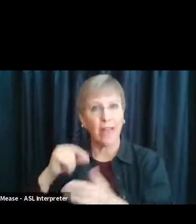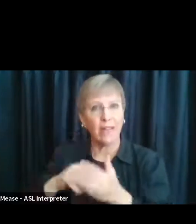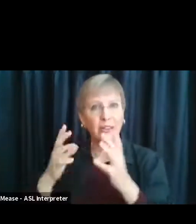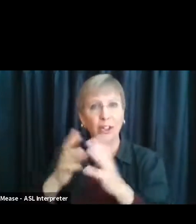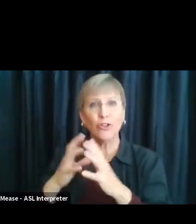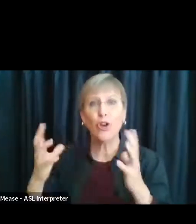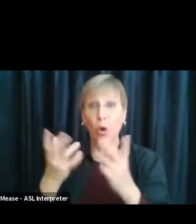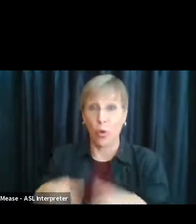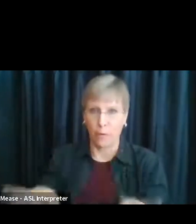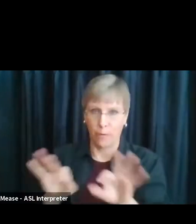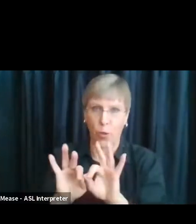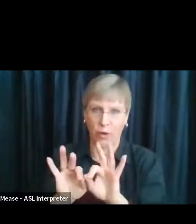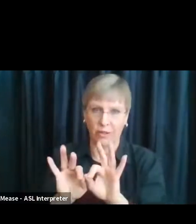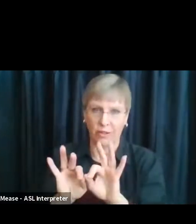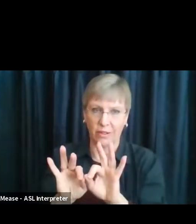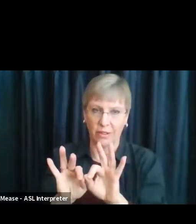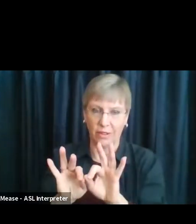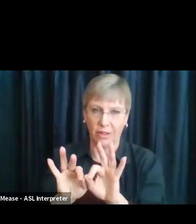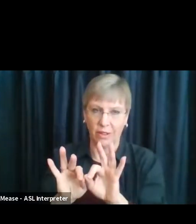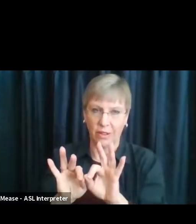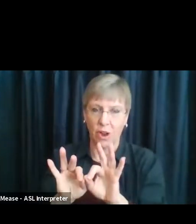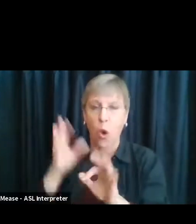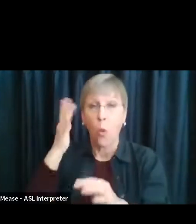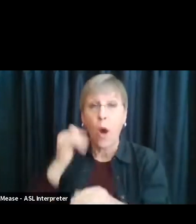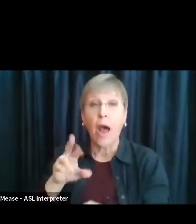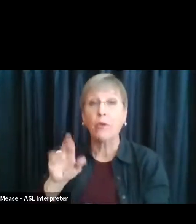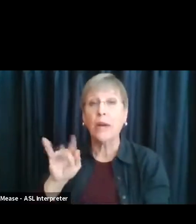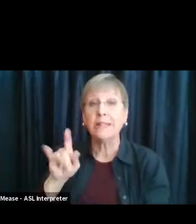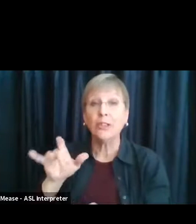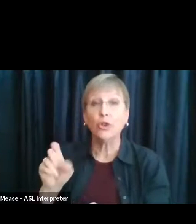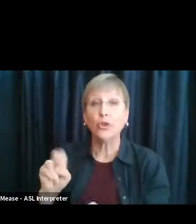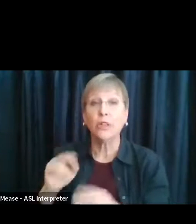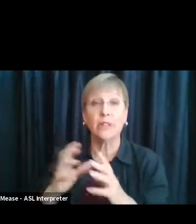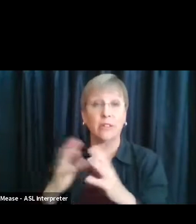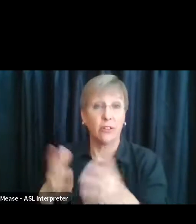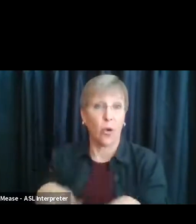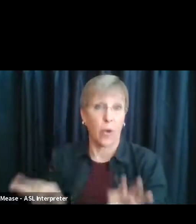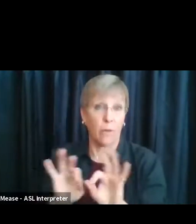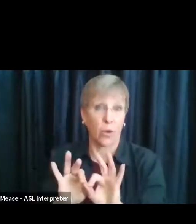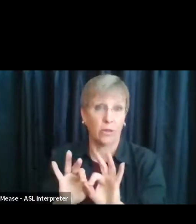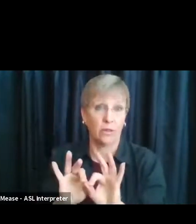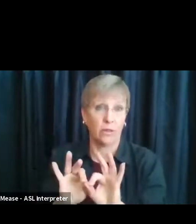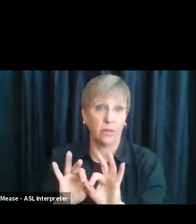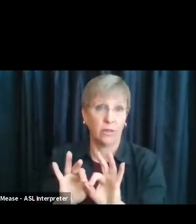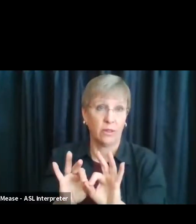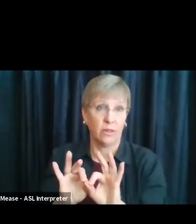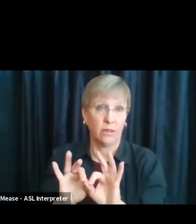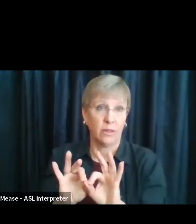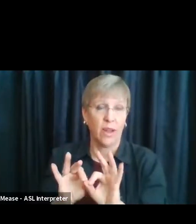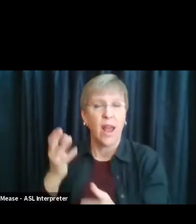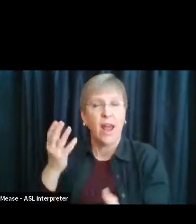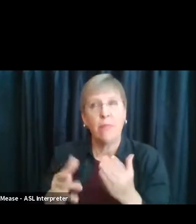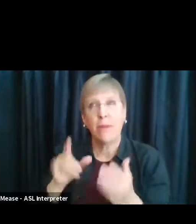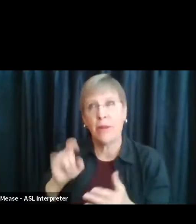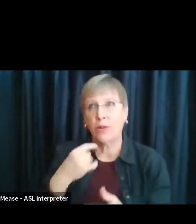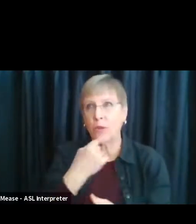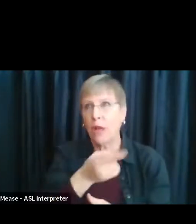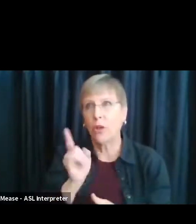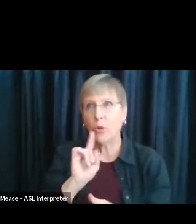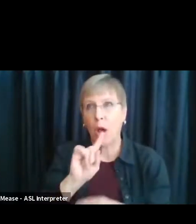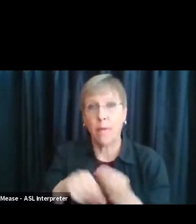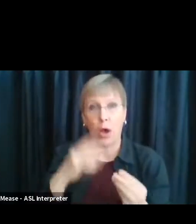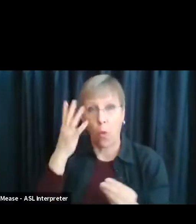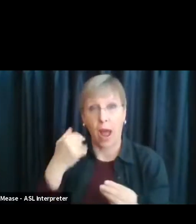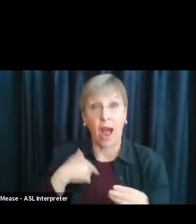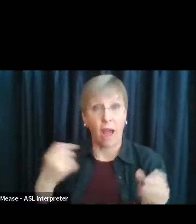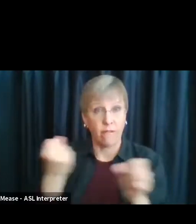important, why this restitution is so important. And just here, maybe I have to tell you about why I